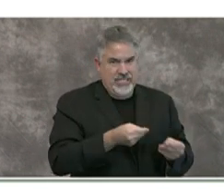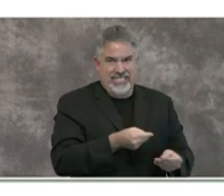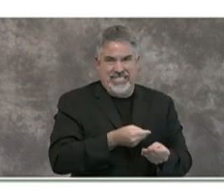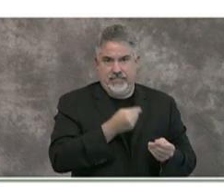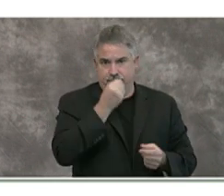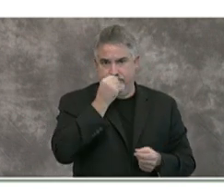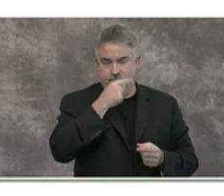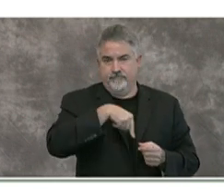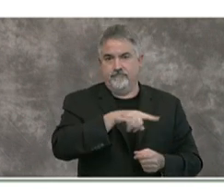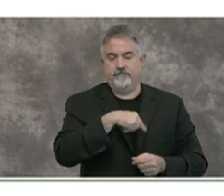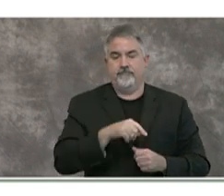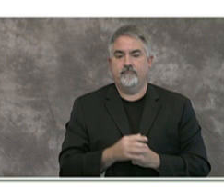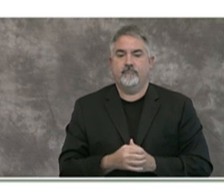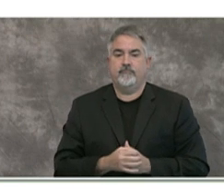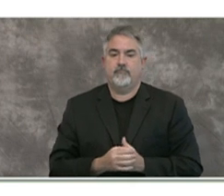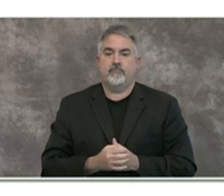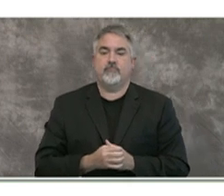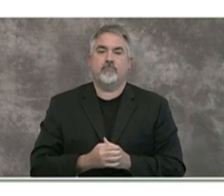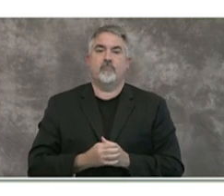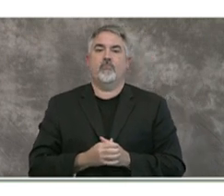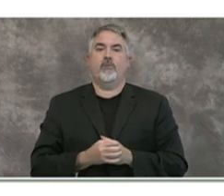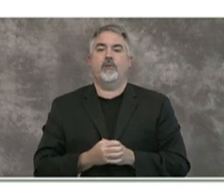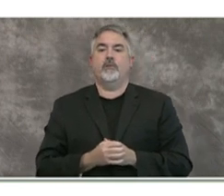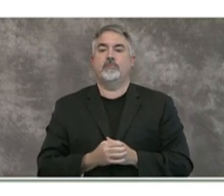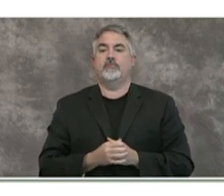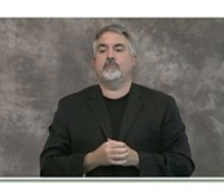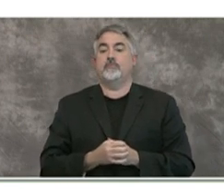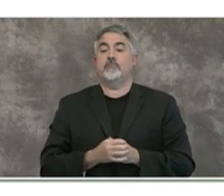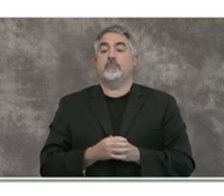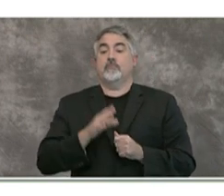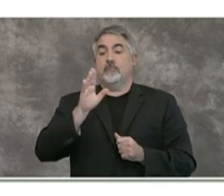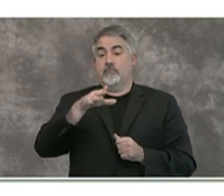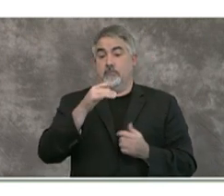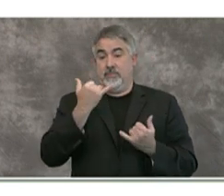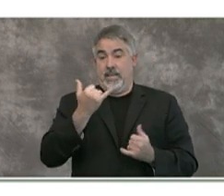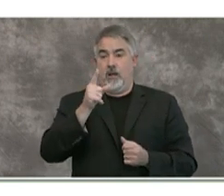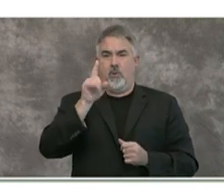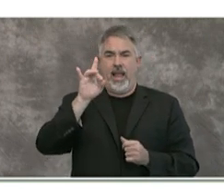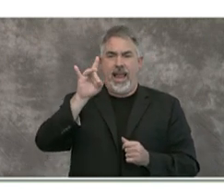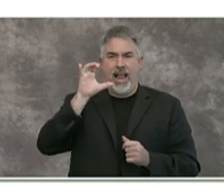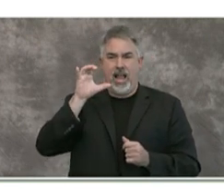To be connected to this service, you can call